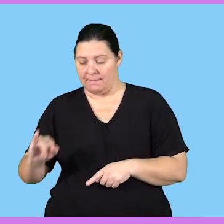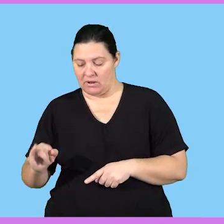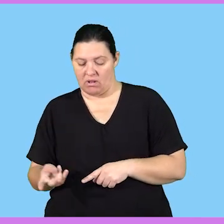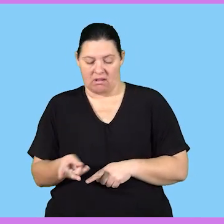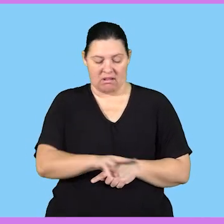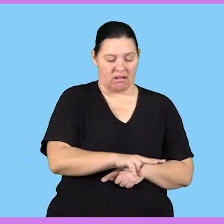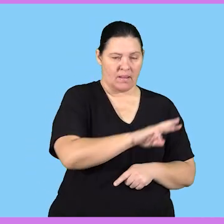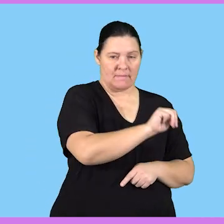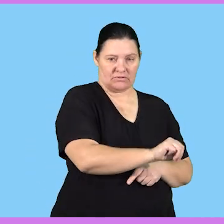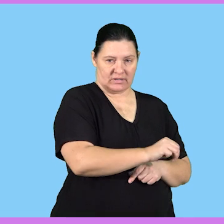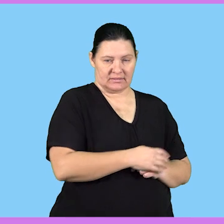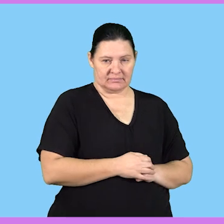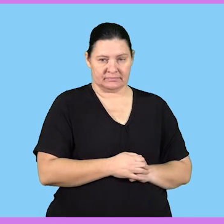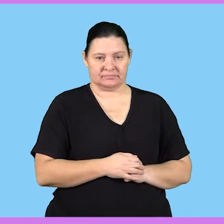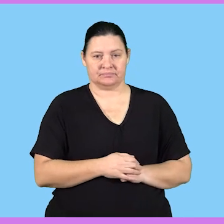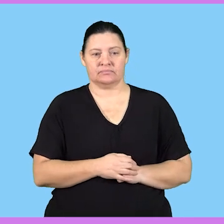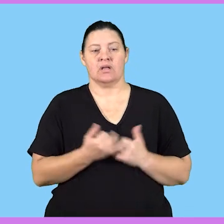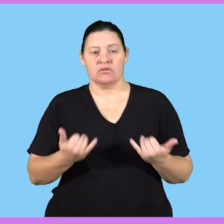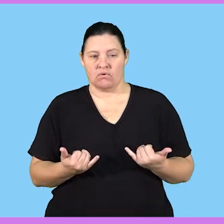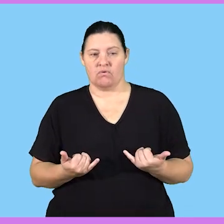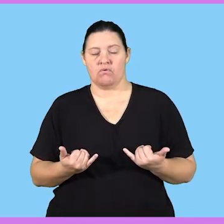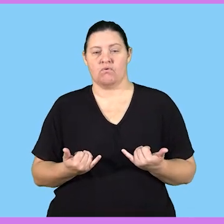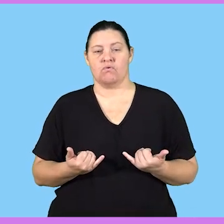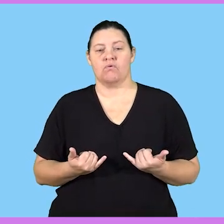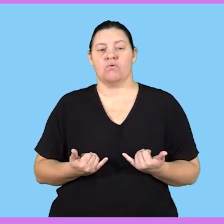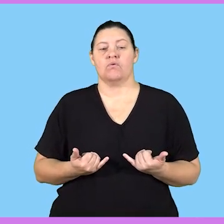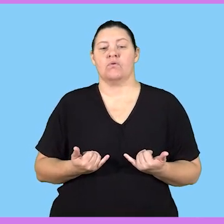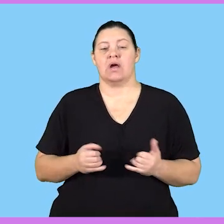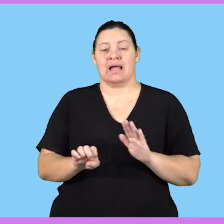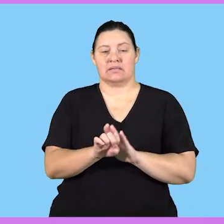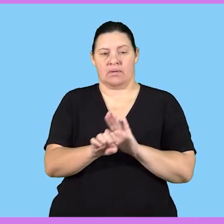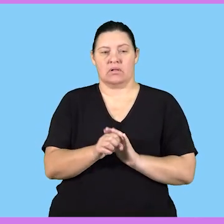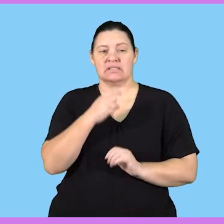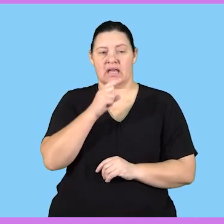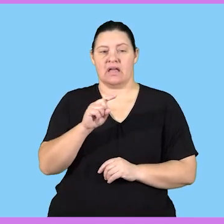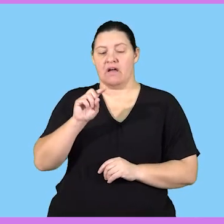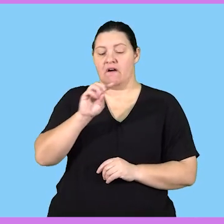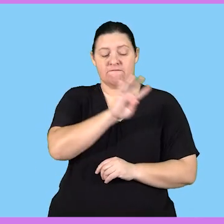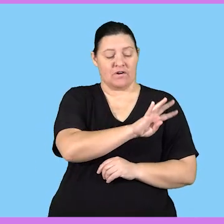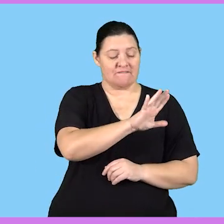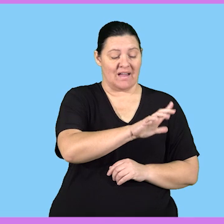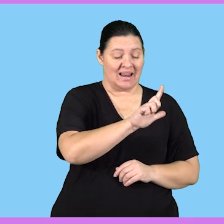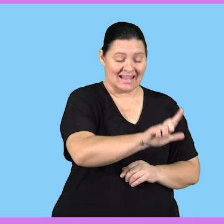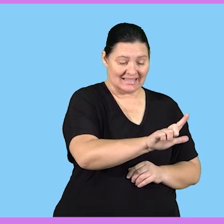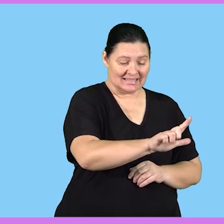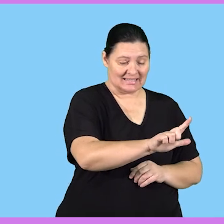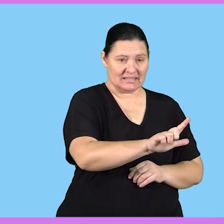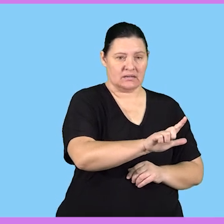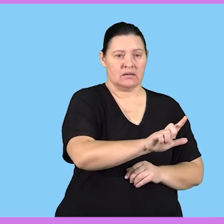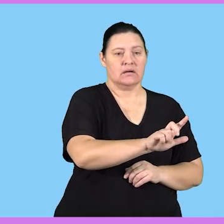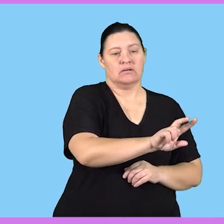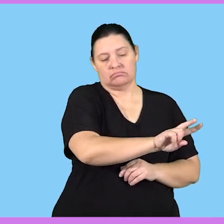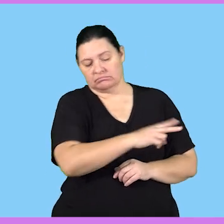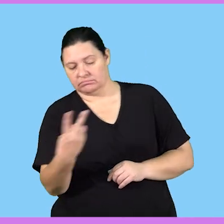from imperial to metric. Let's look at another example. This time around, I'm saying 45 liters